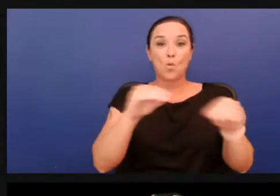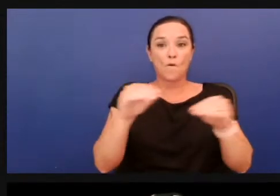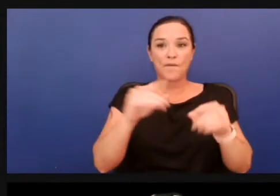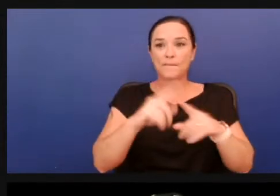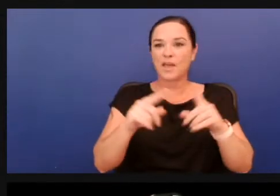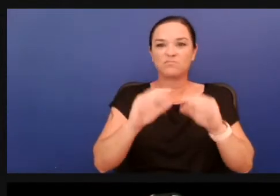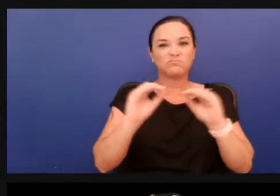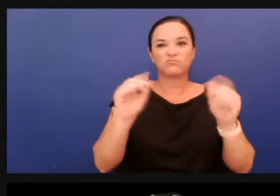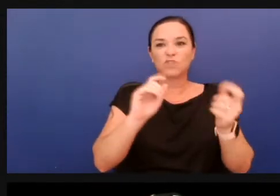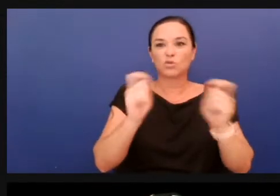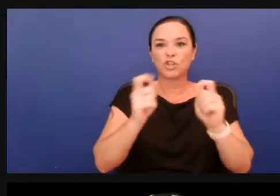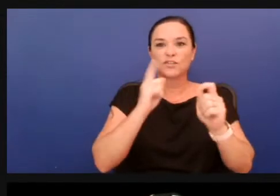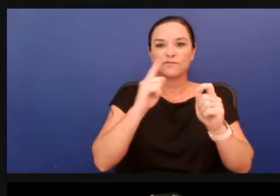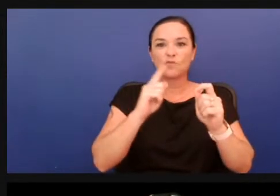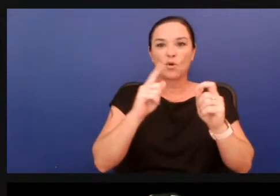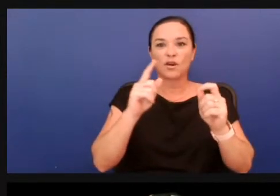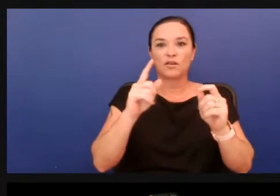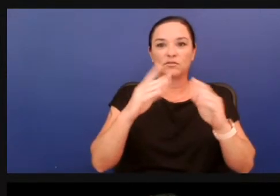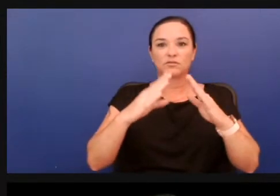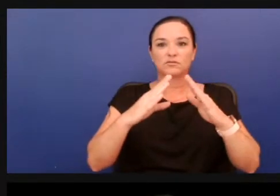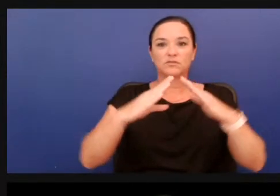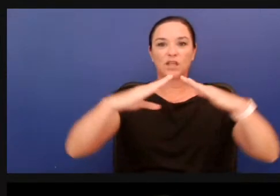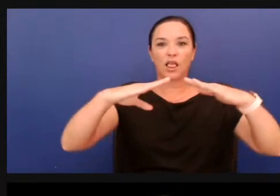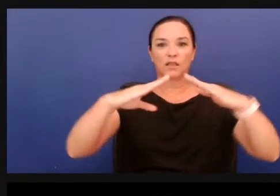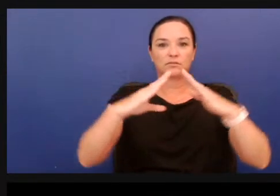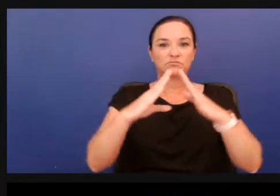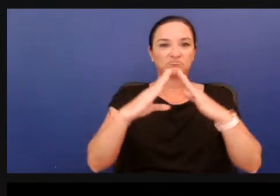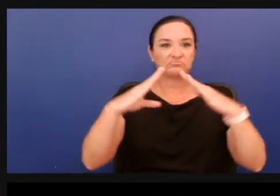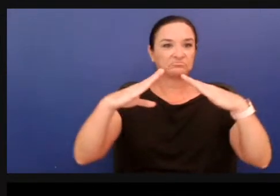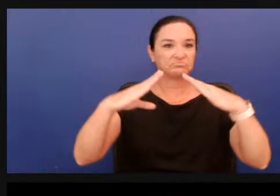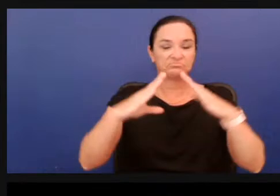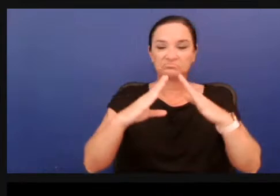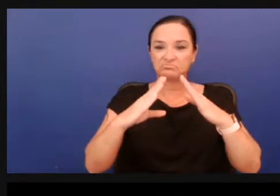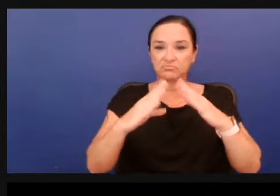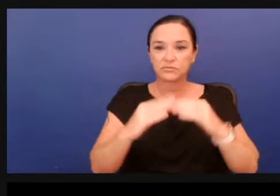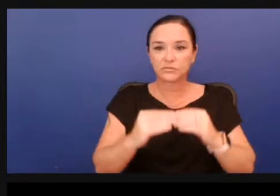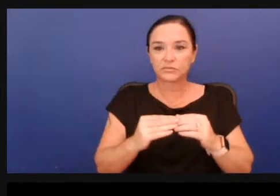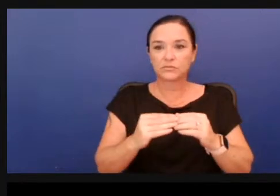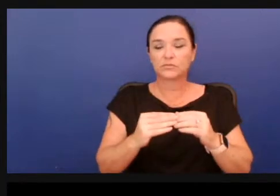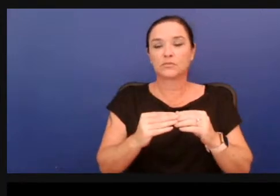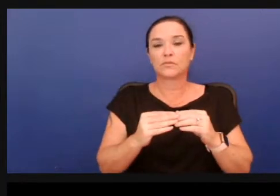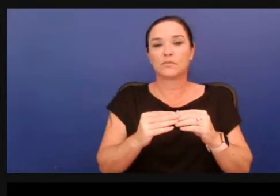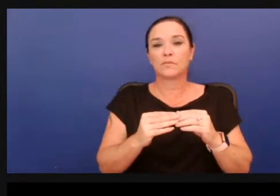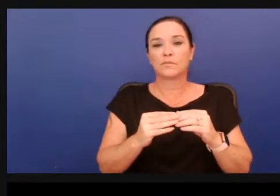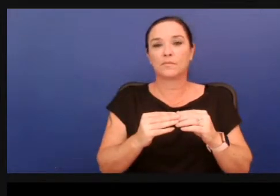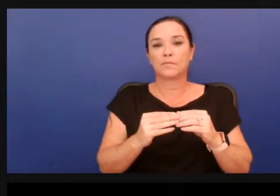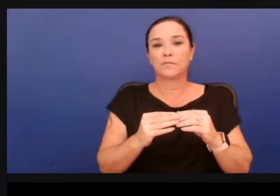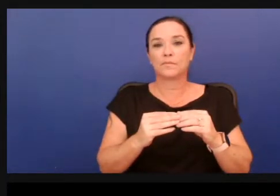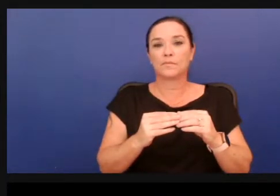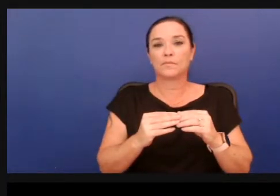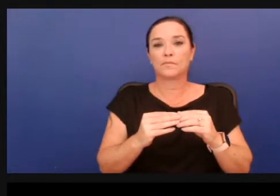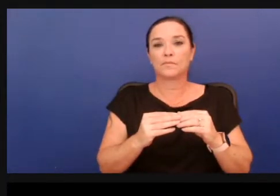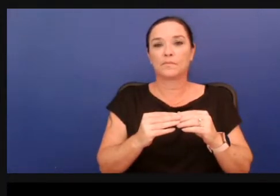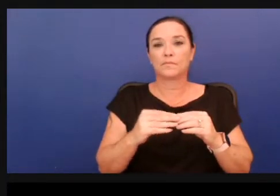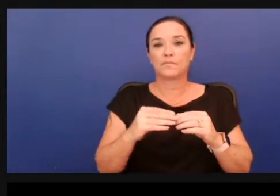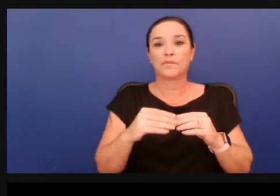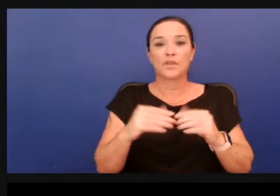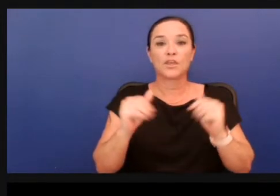this scale of the tilt at all. Not that maybe you can really see it, but you see very few earthquakes at